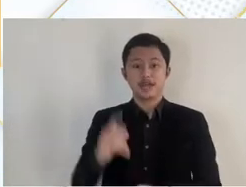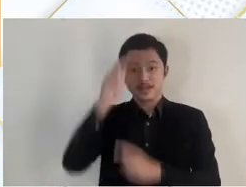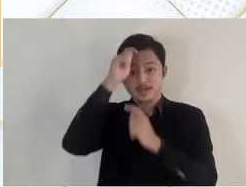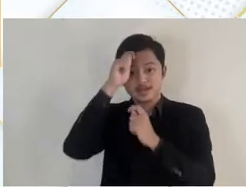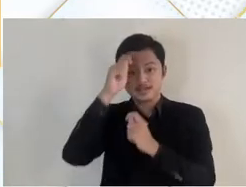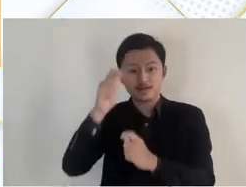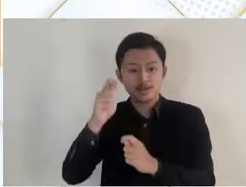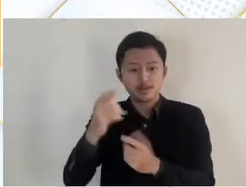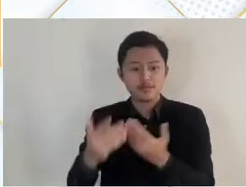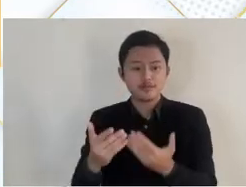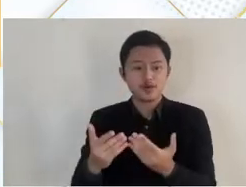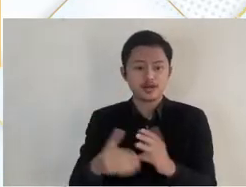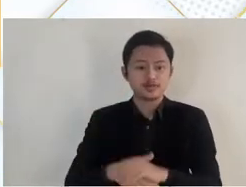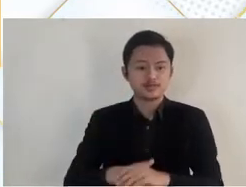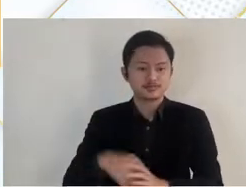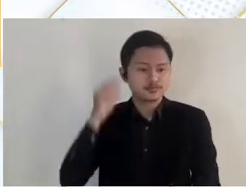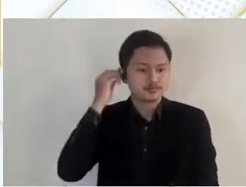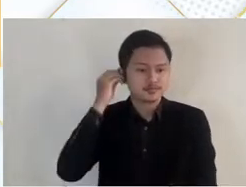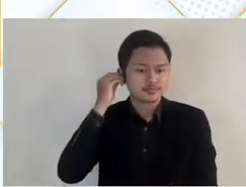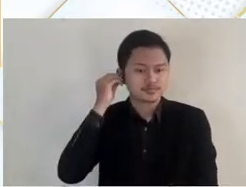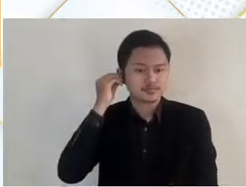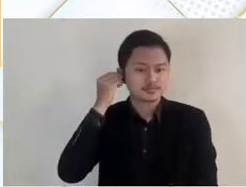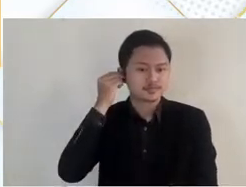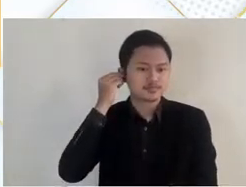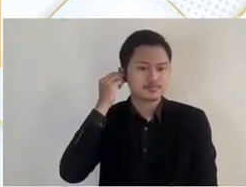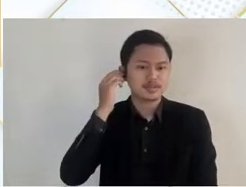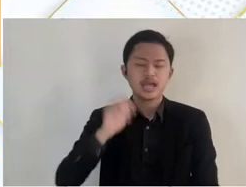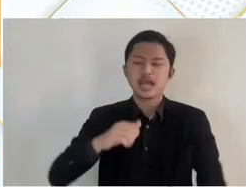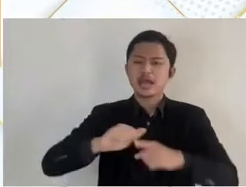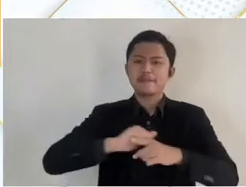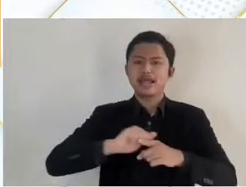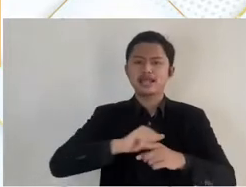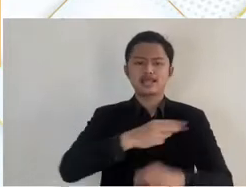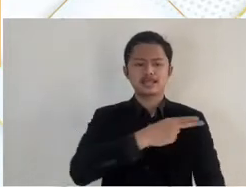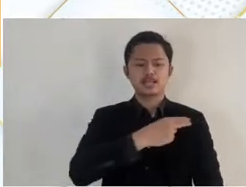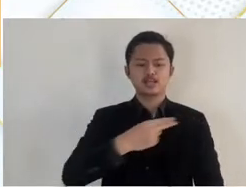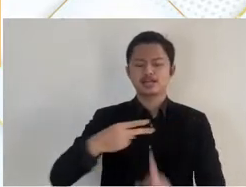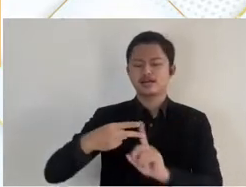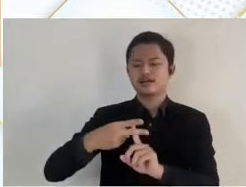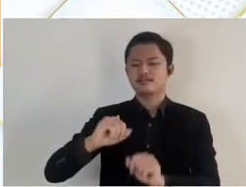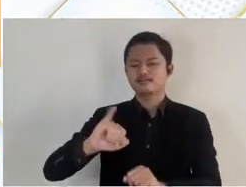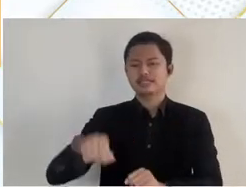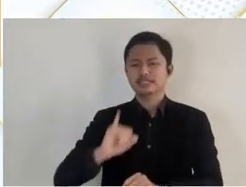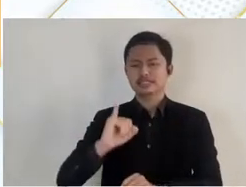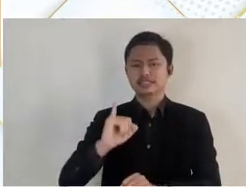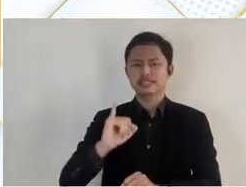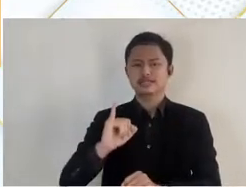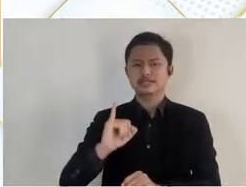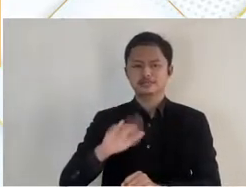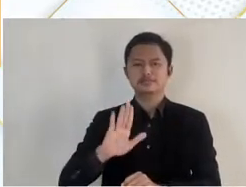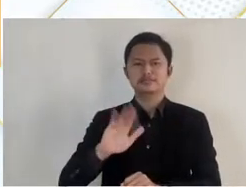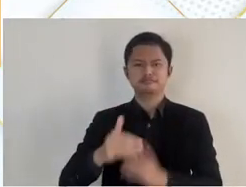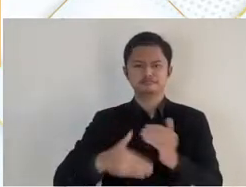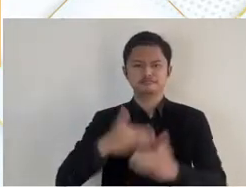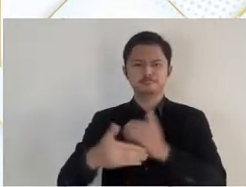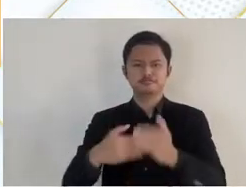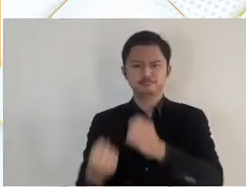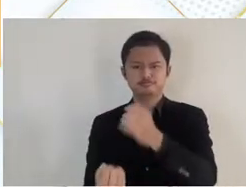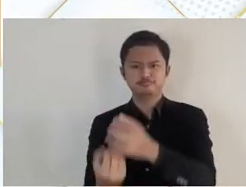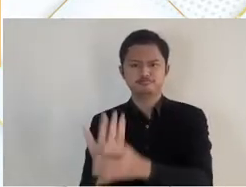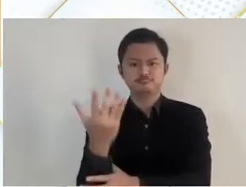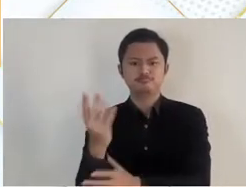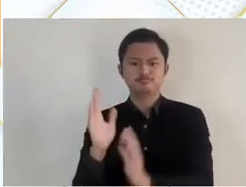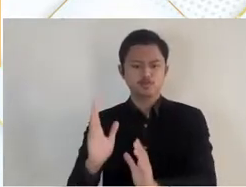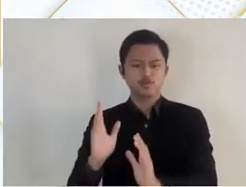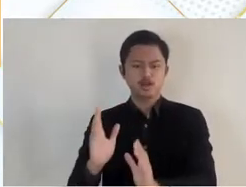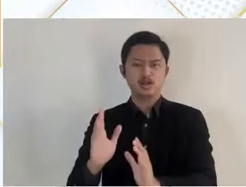can support me on this. Training between Indonesia and Fiji has been ongoing, and we've been